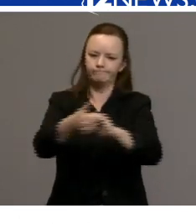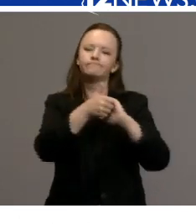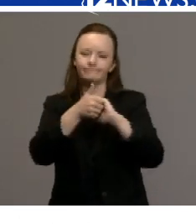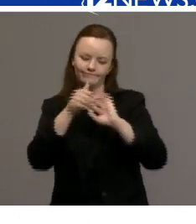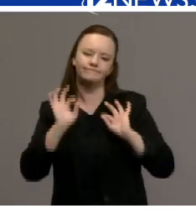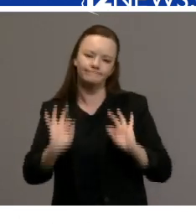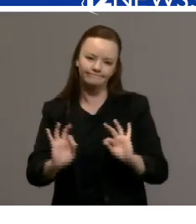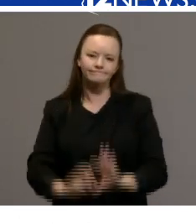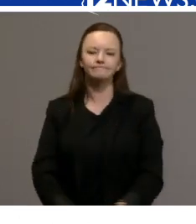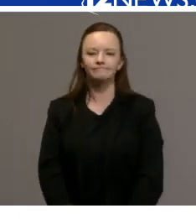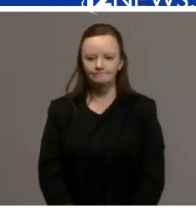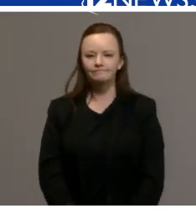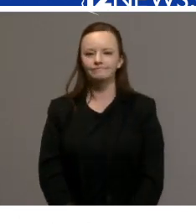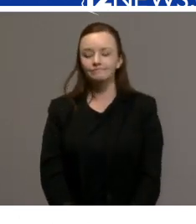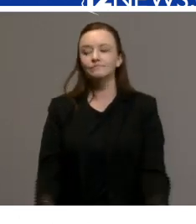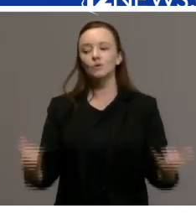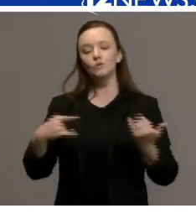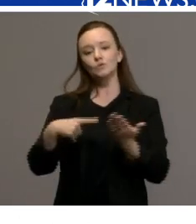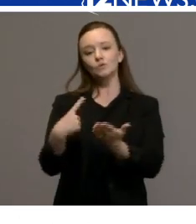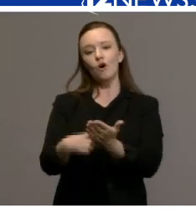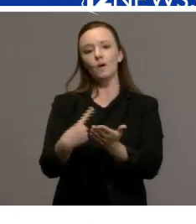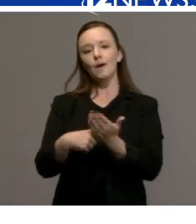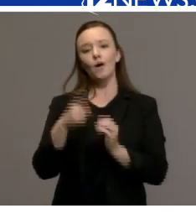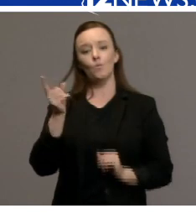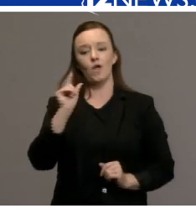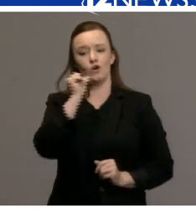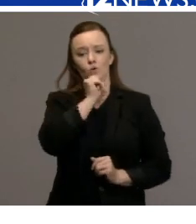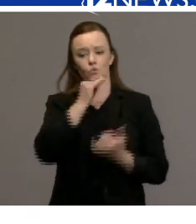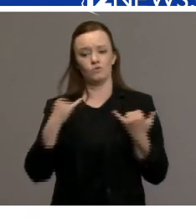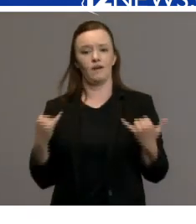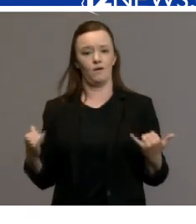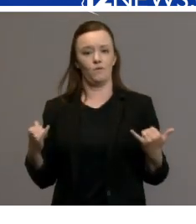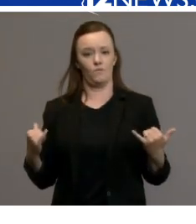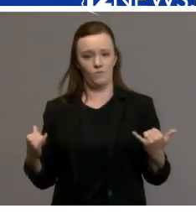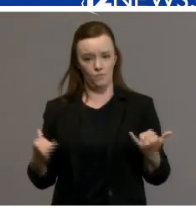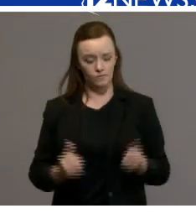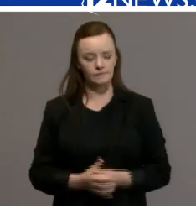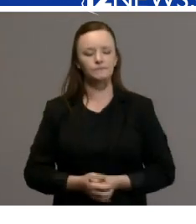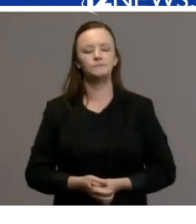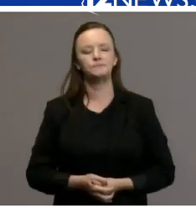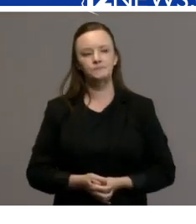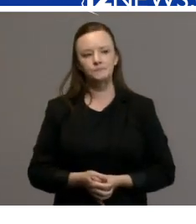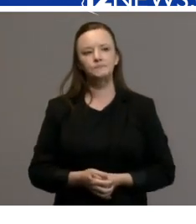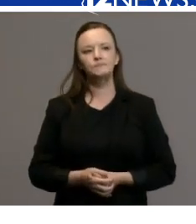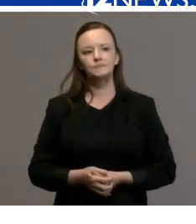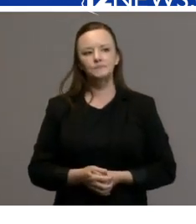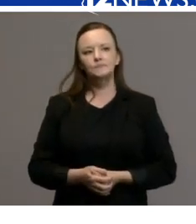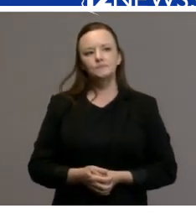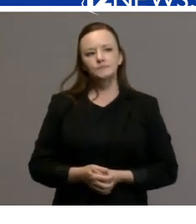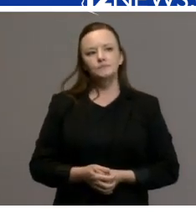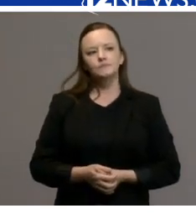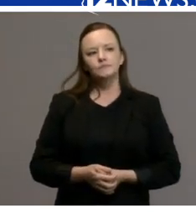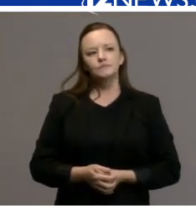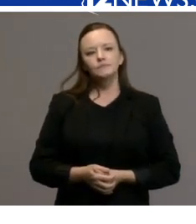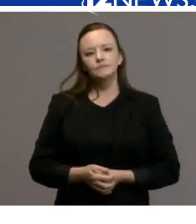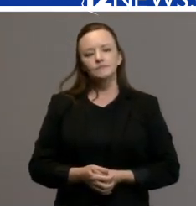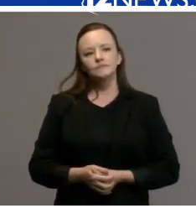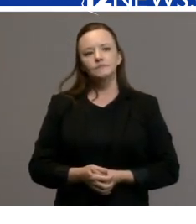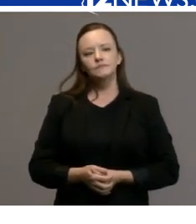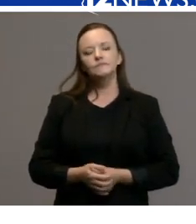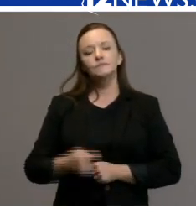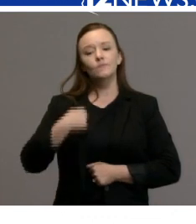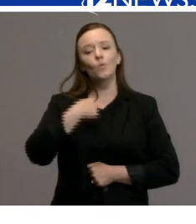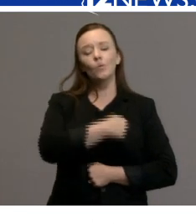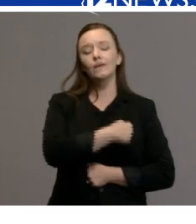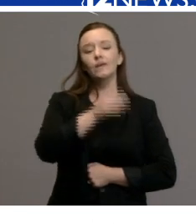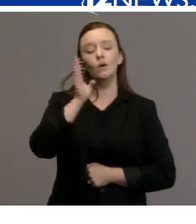So let's talk about where Arizona is today. Of course, we're going to return the Arizona way,